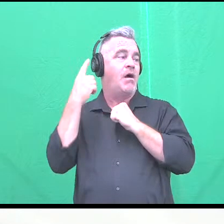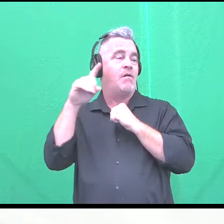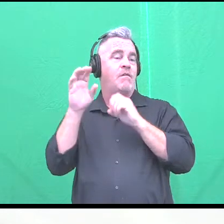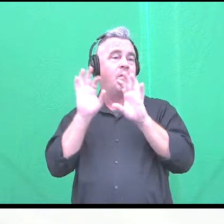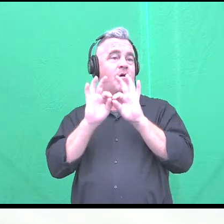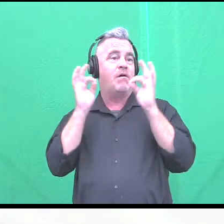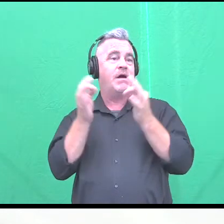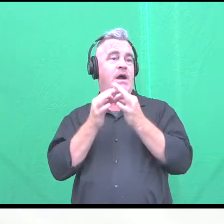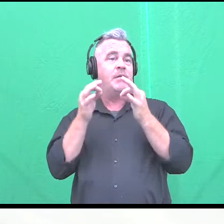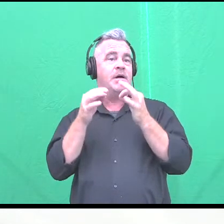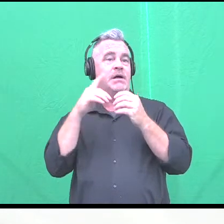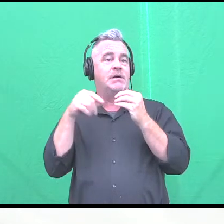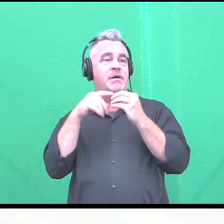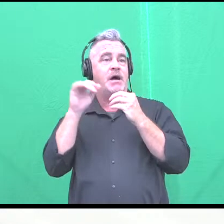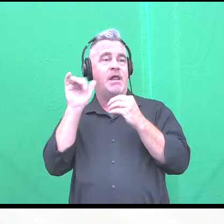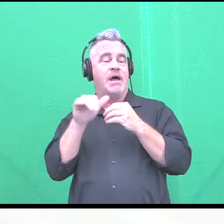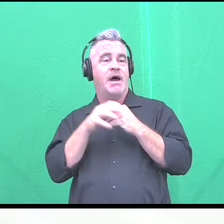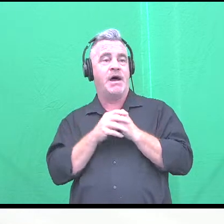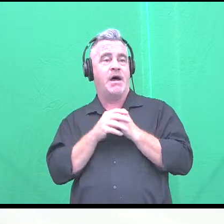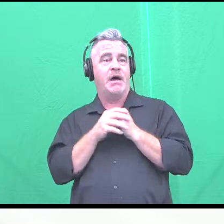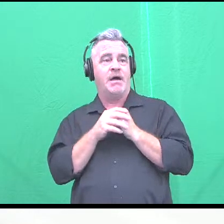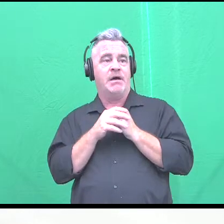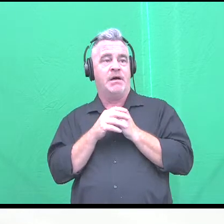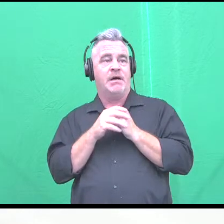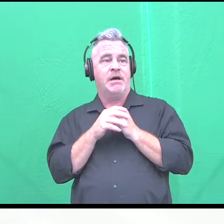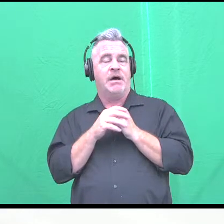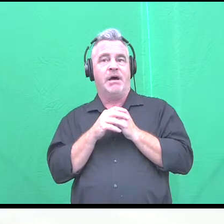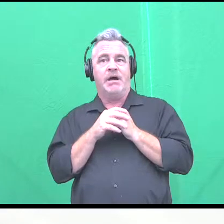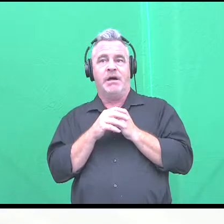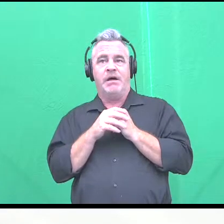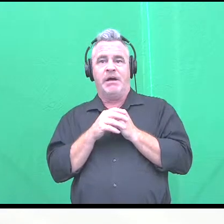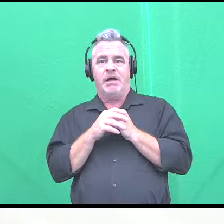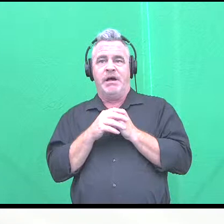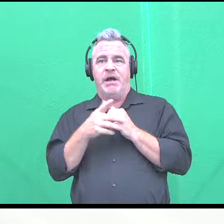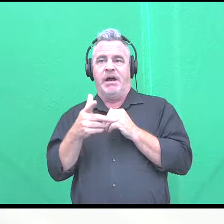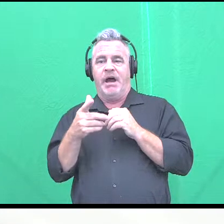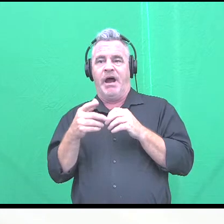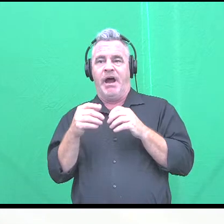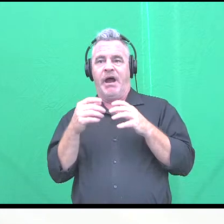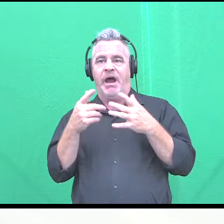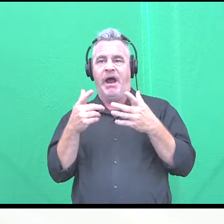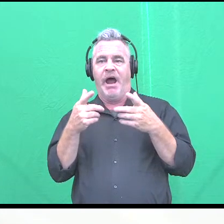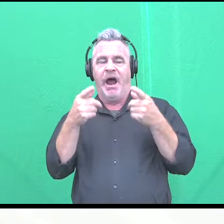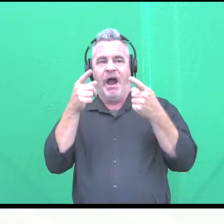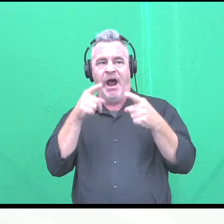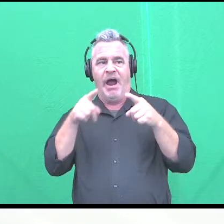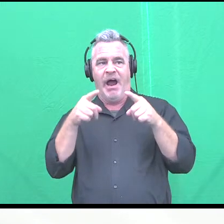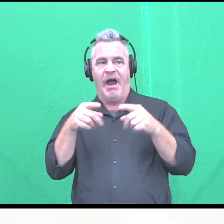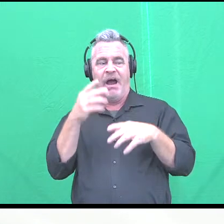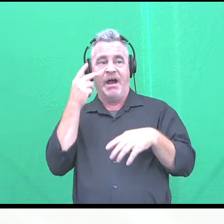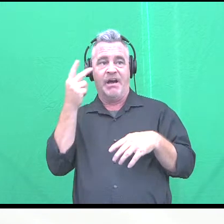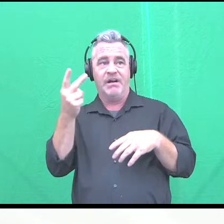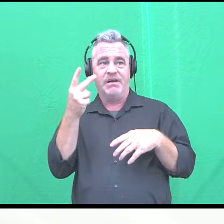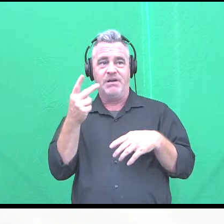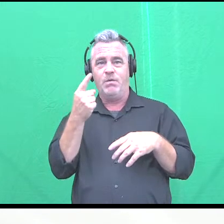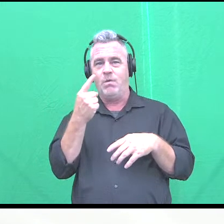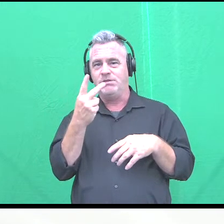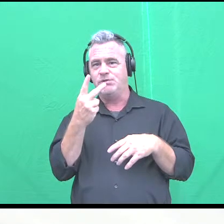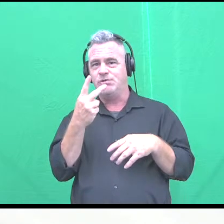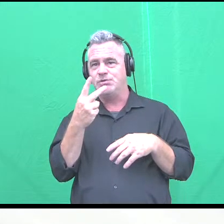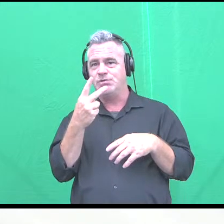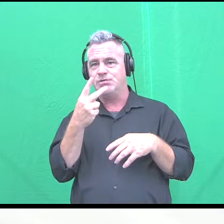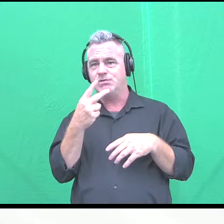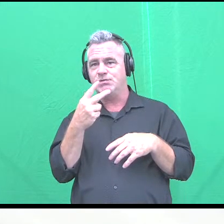around that. And then what that evolved into, hopefully you've all seen at least a few episodes of Front Row